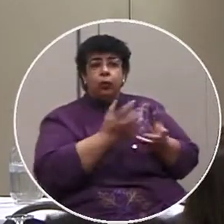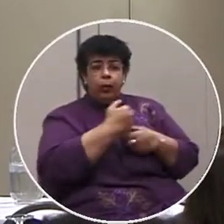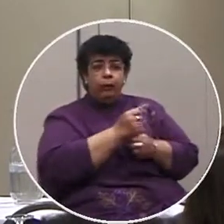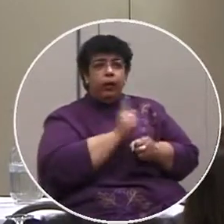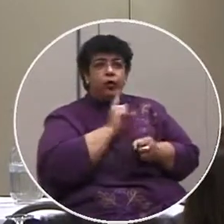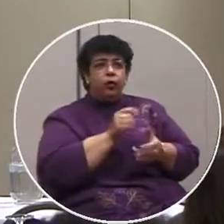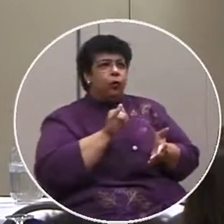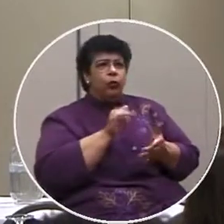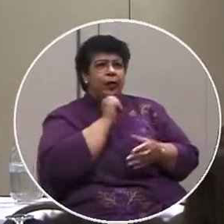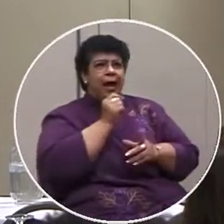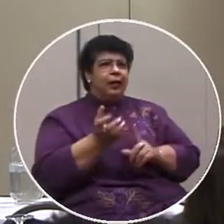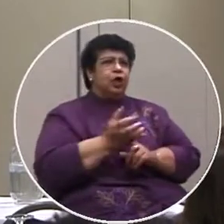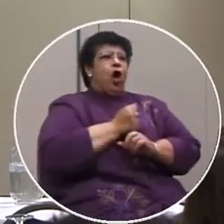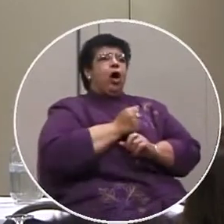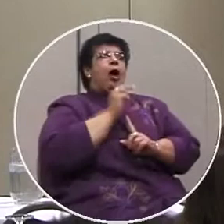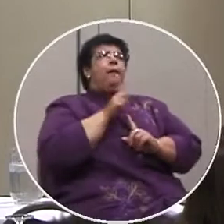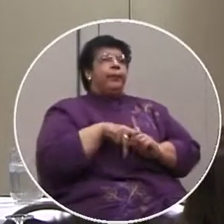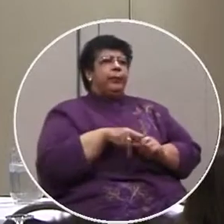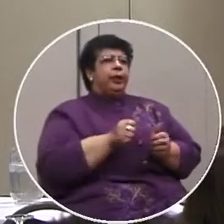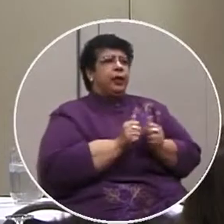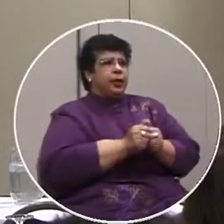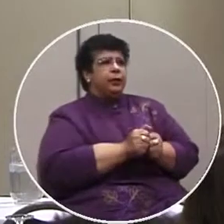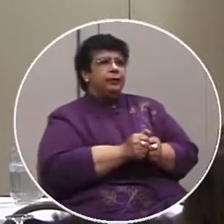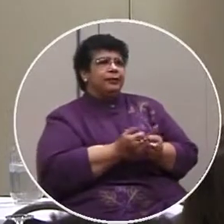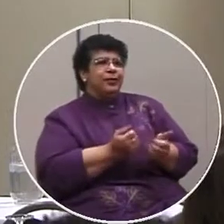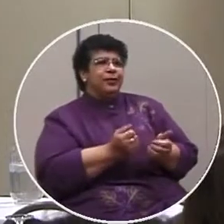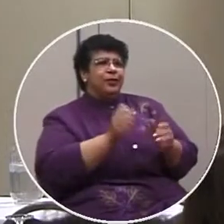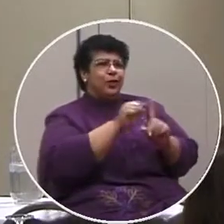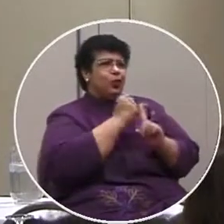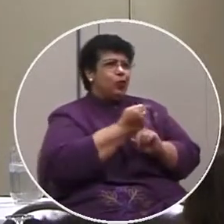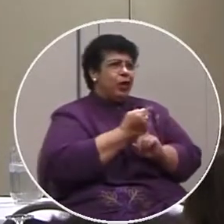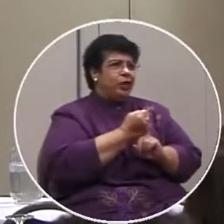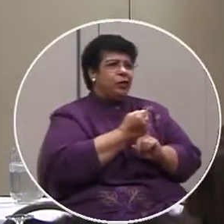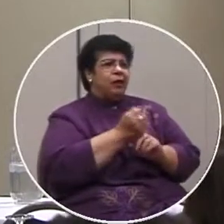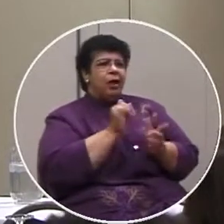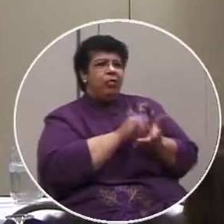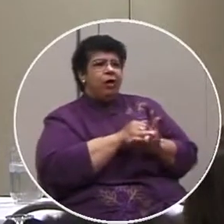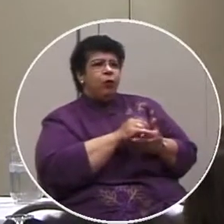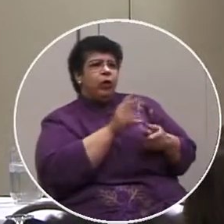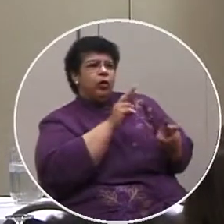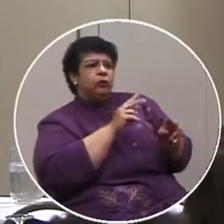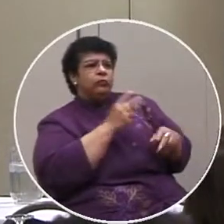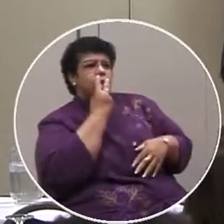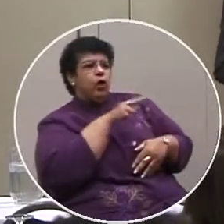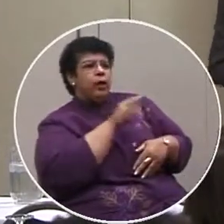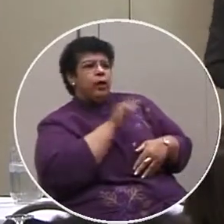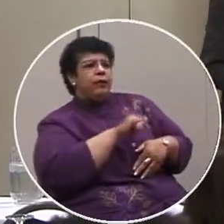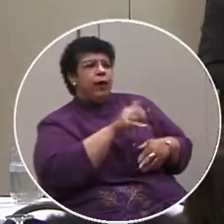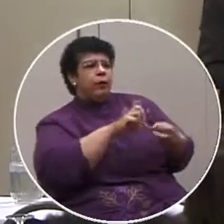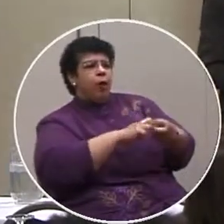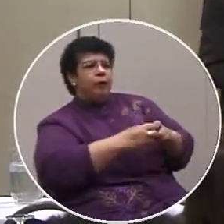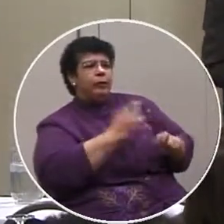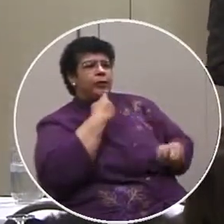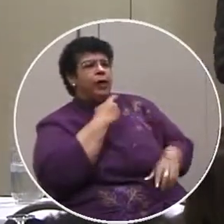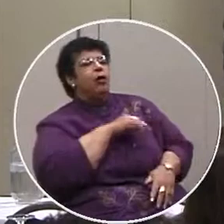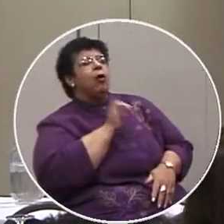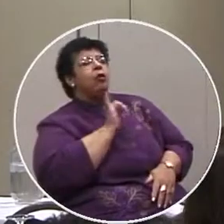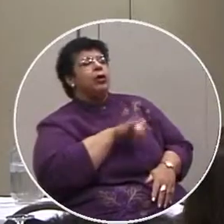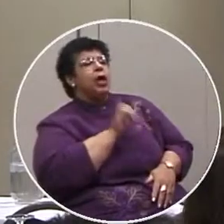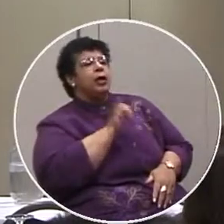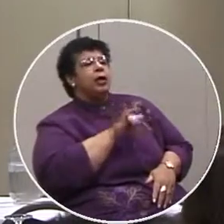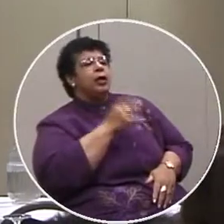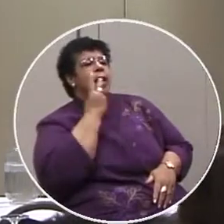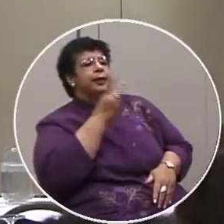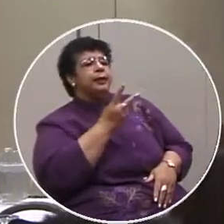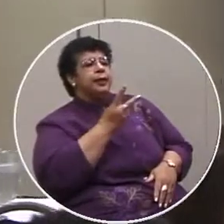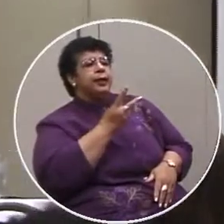idea that it's a gripe session, and we're admiring the problem, and we're talking about how difficult the student is, but